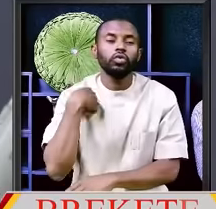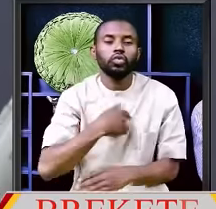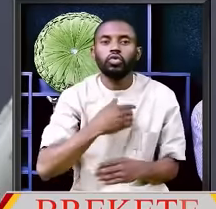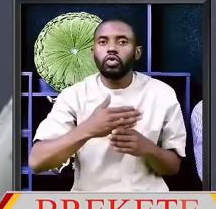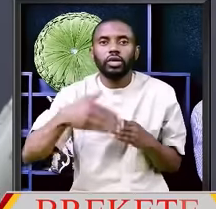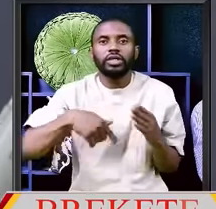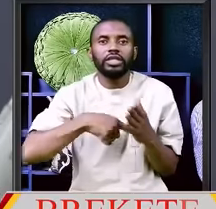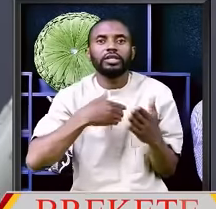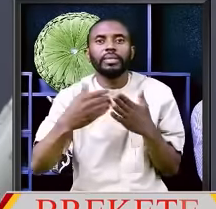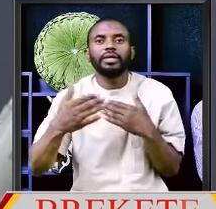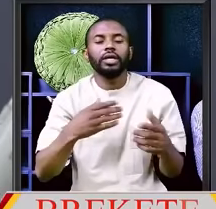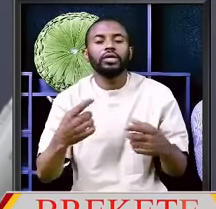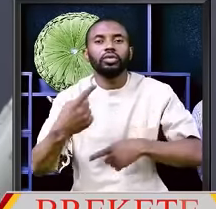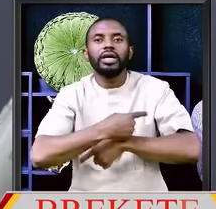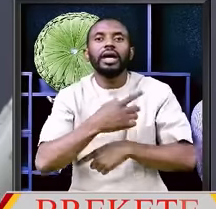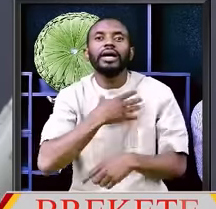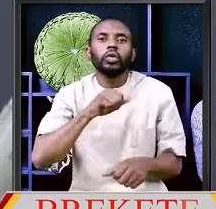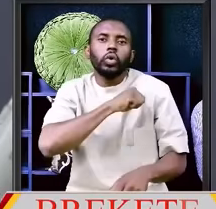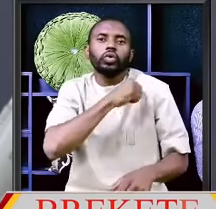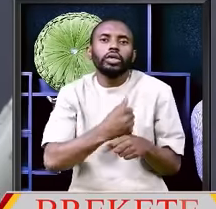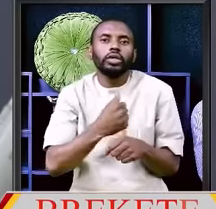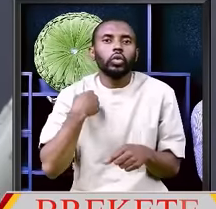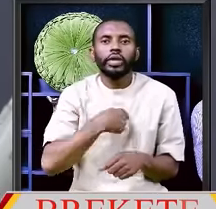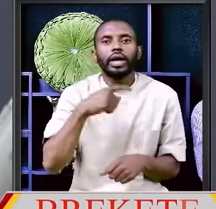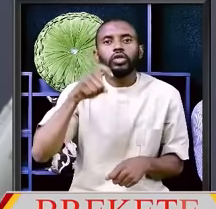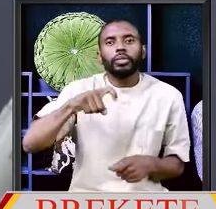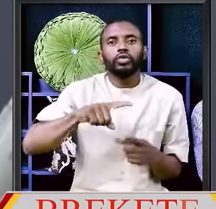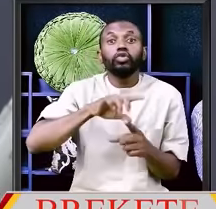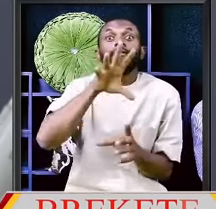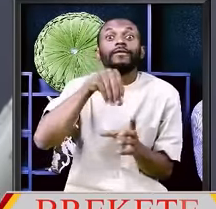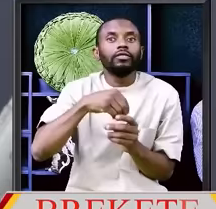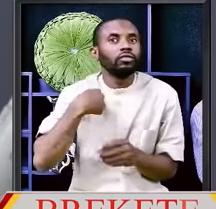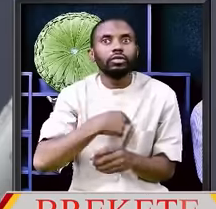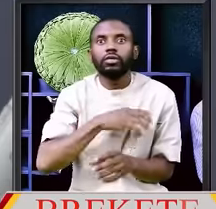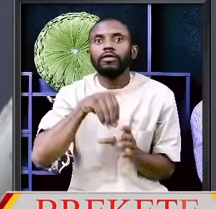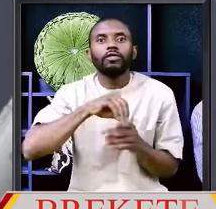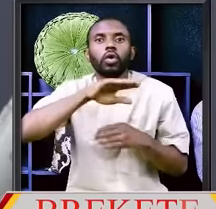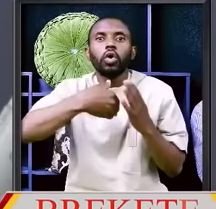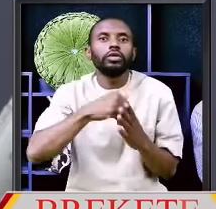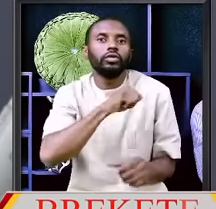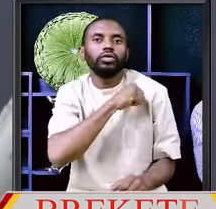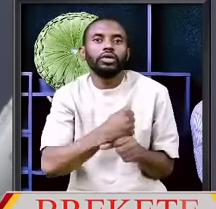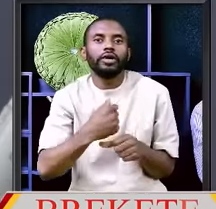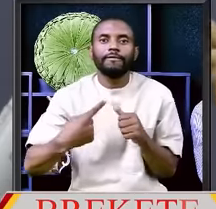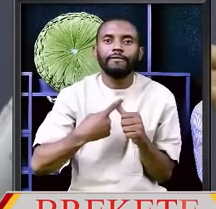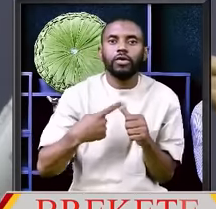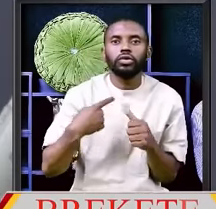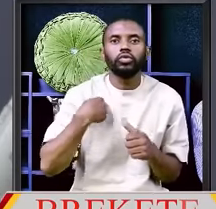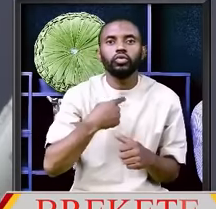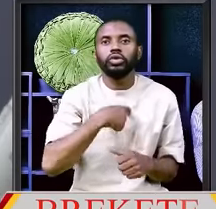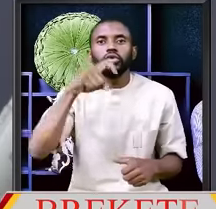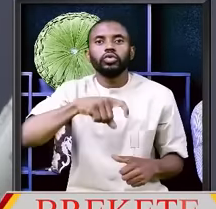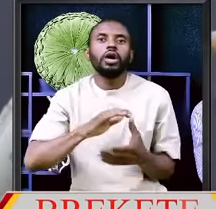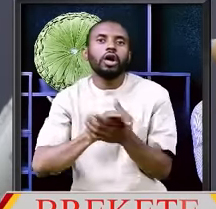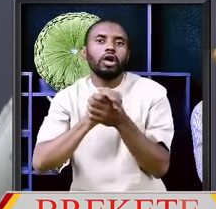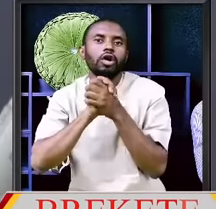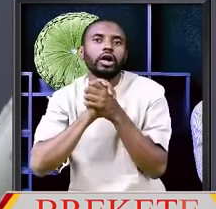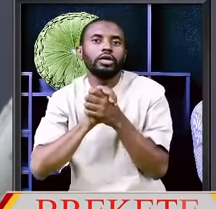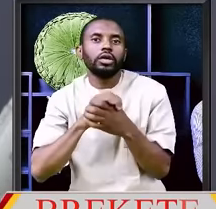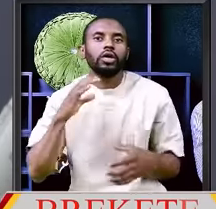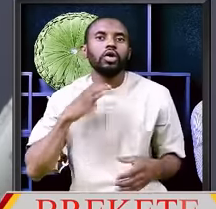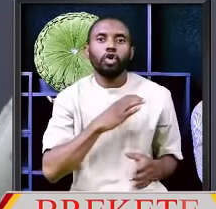the people, the authority where we supposed to involve, we go involve all the authorities. First of all, make we congratulate